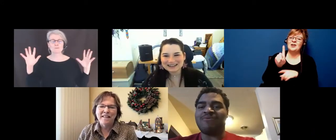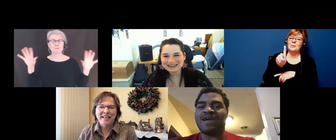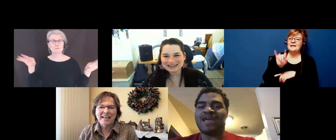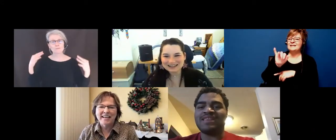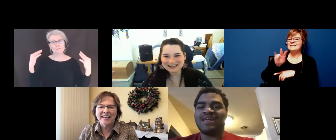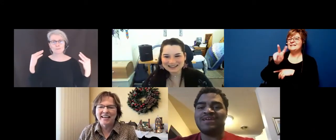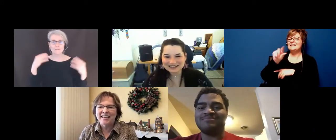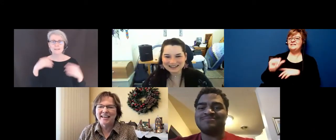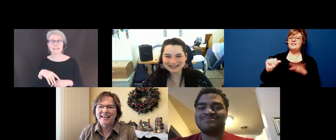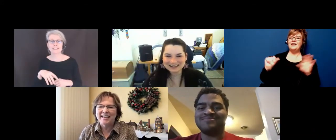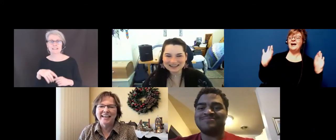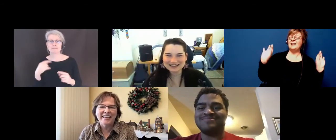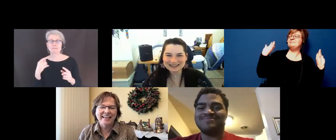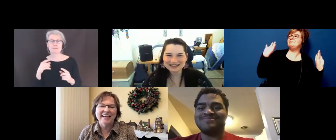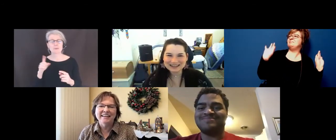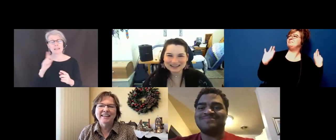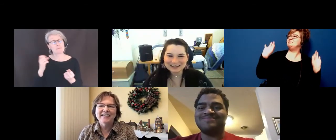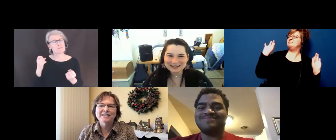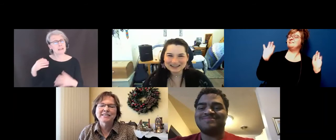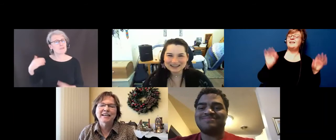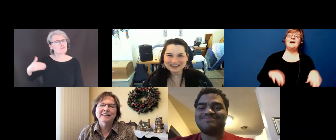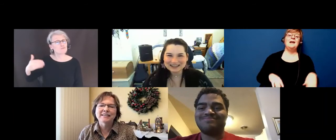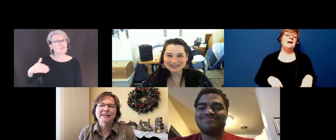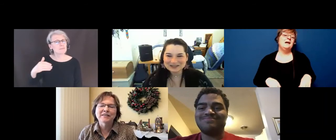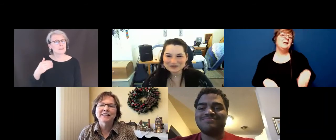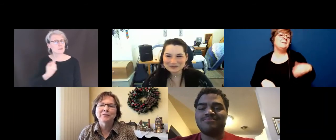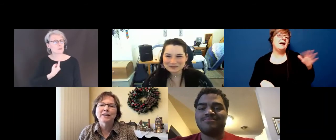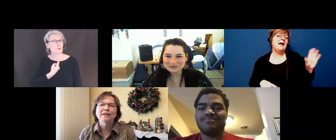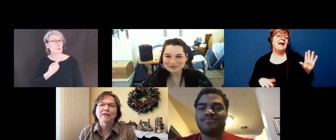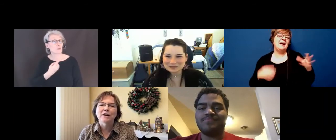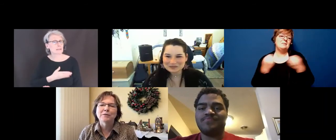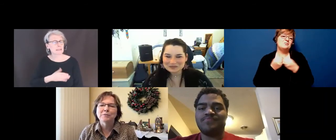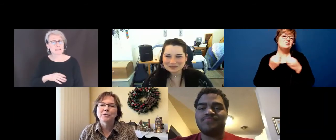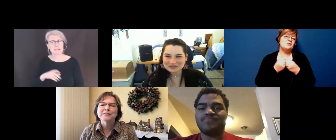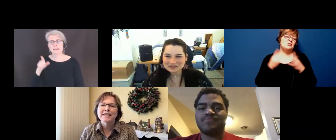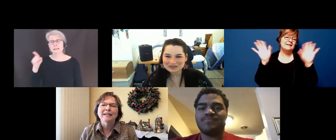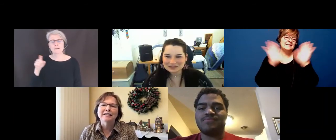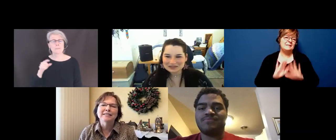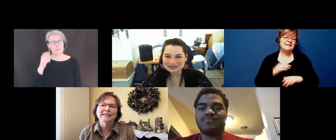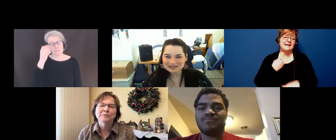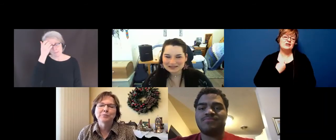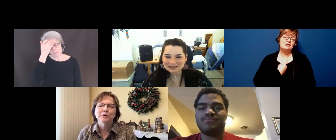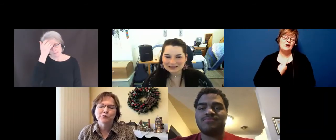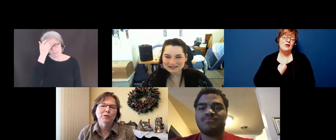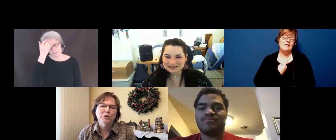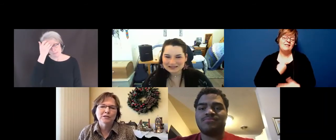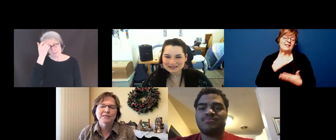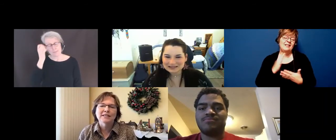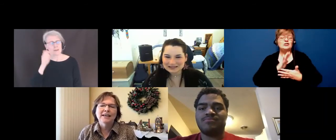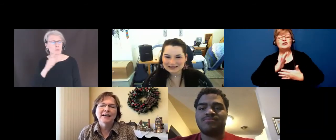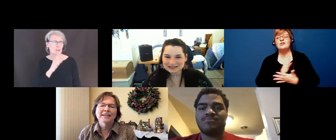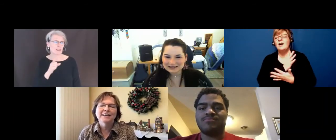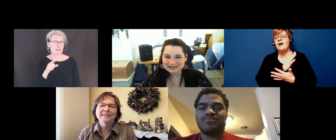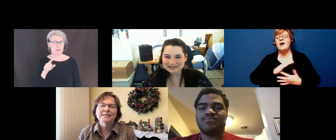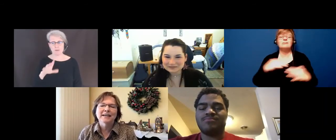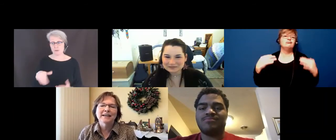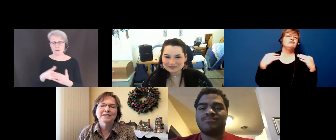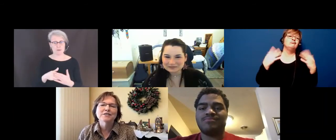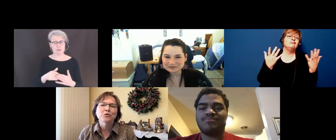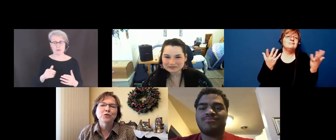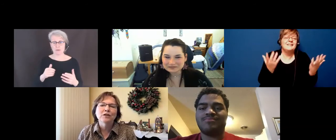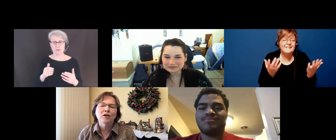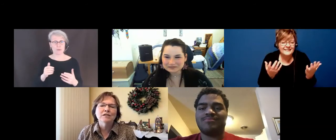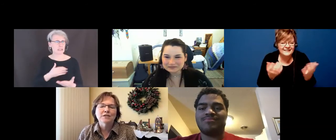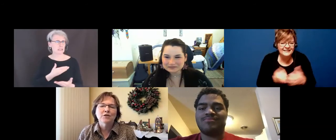solos anyways. He's definitely one of our most talented performers, and he's